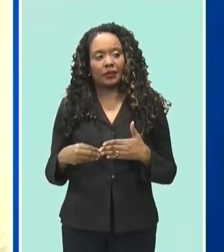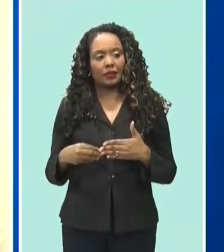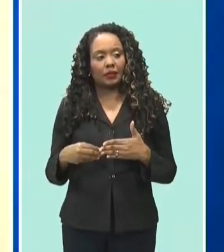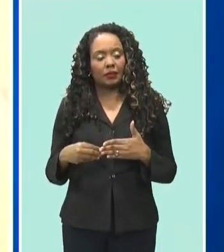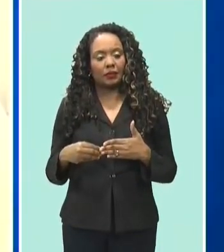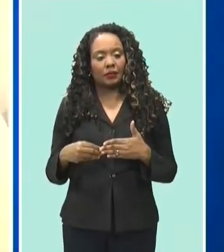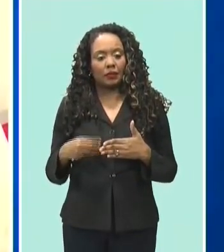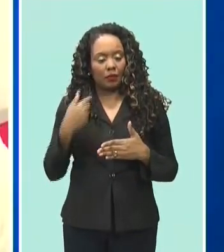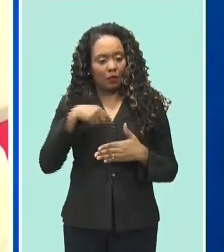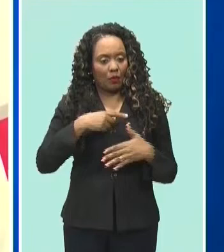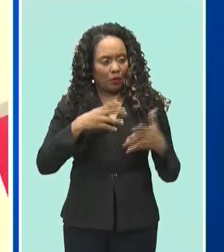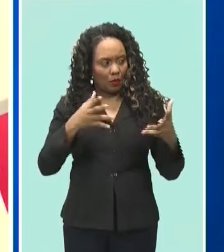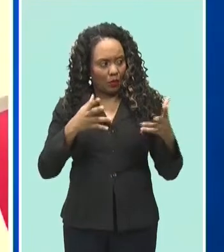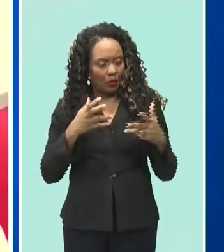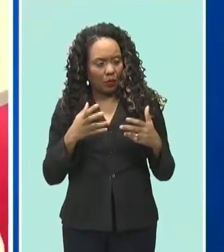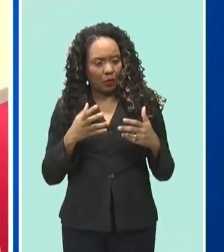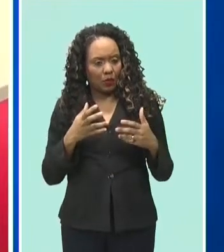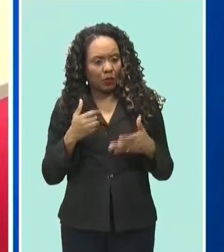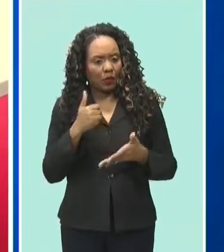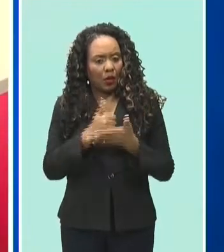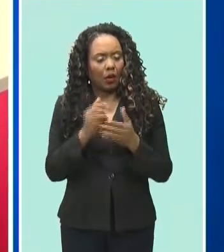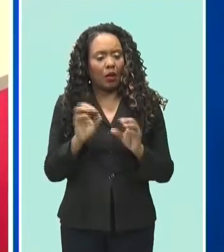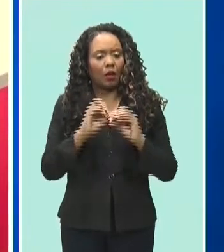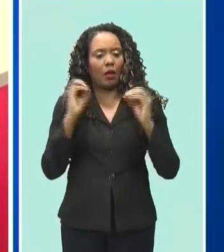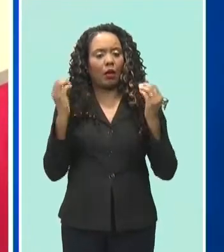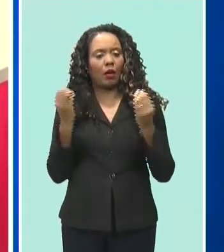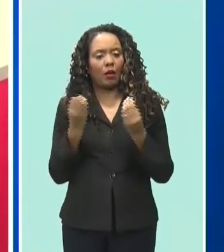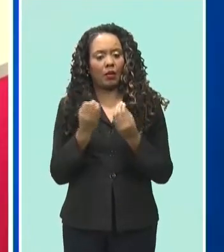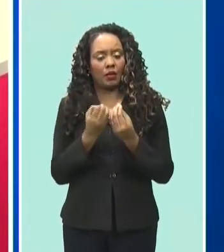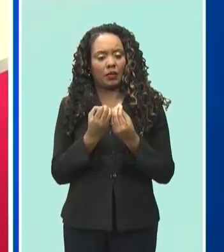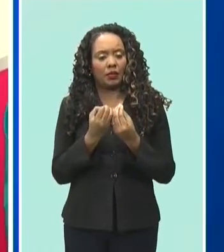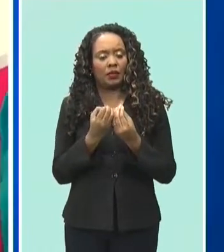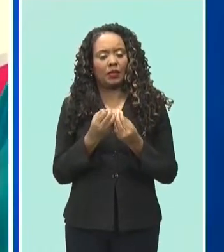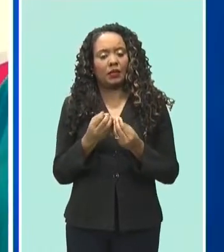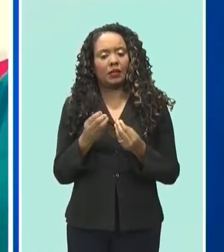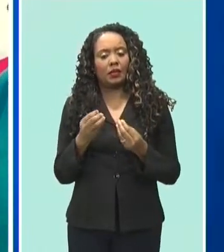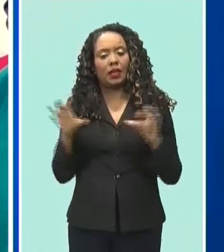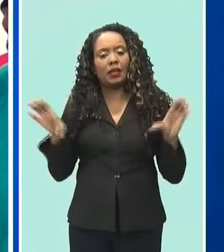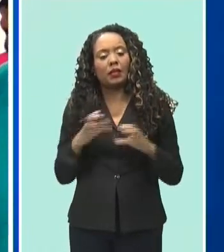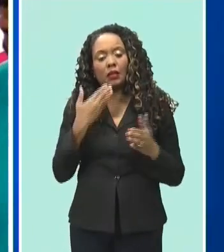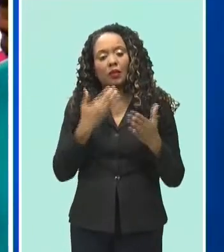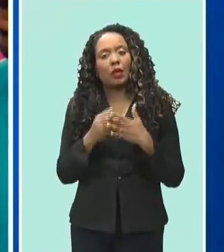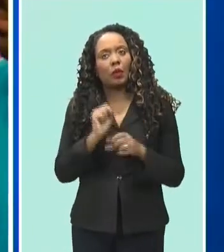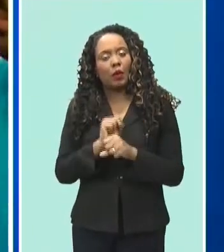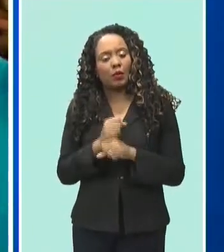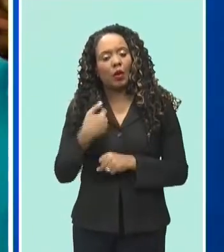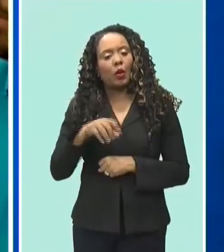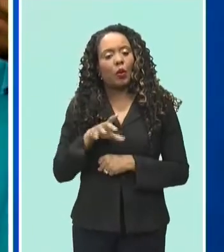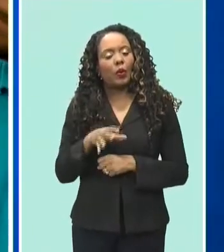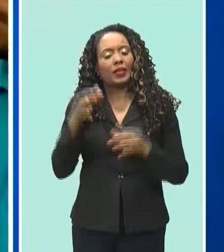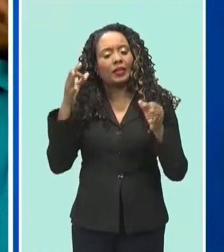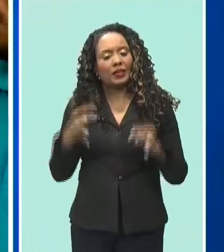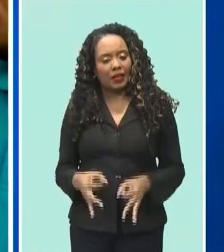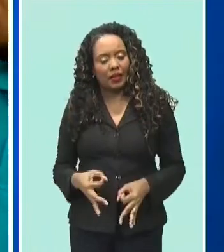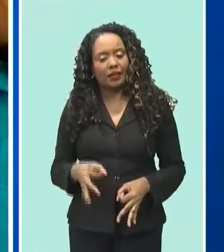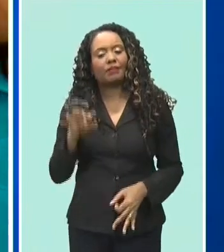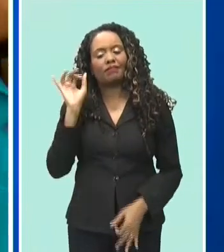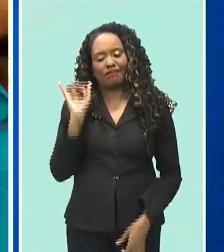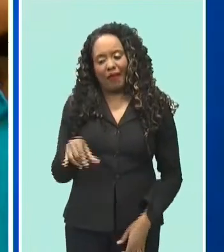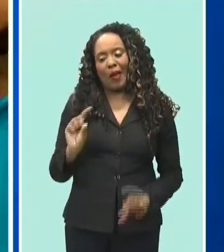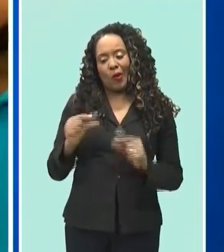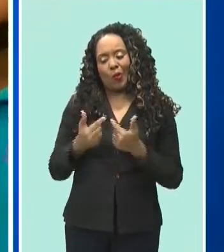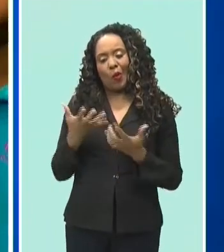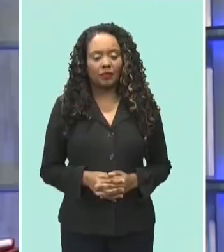out to an organization in the community that does good work, so we chose that organization for the year 2018